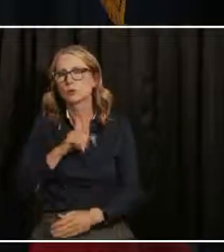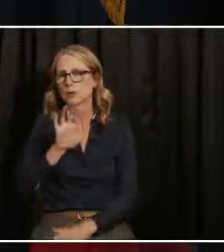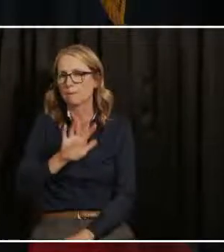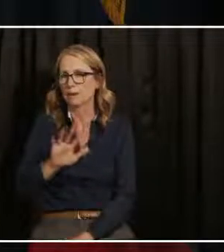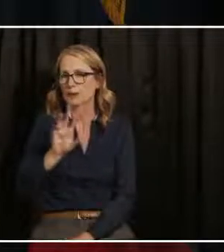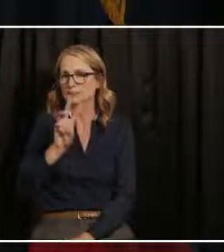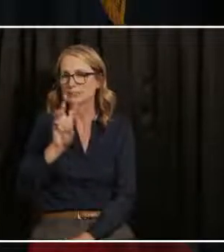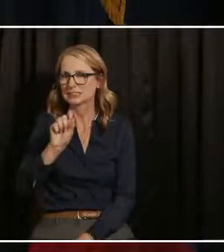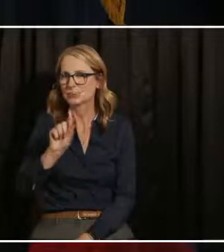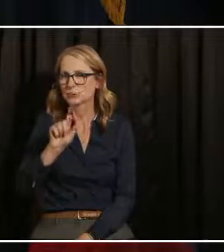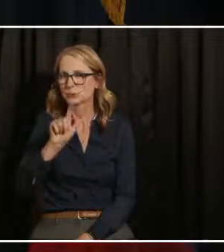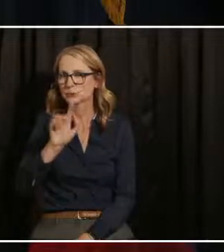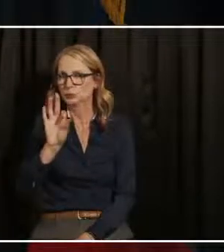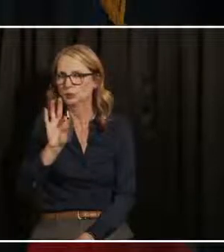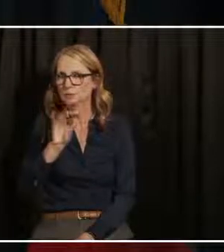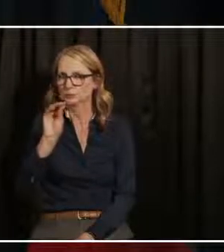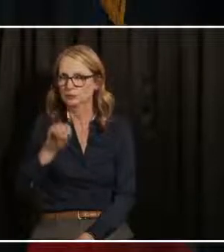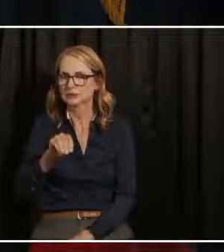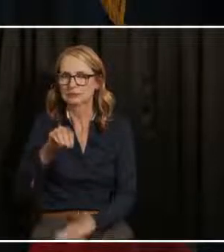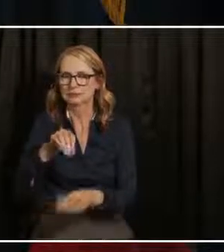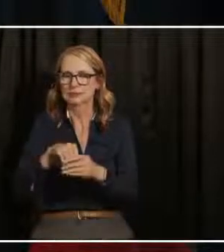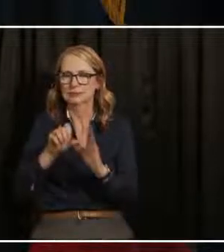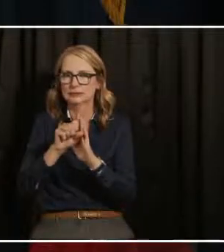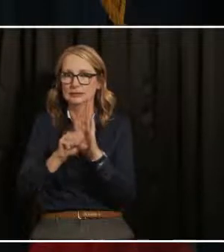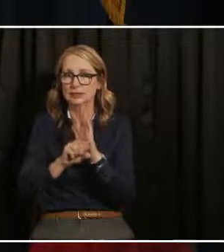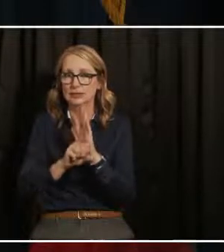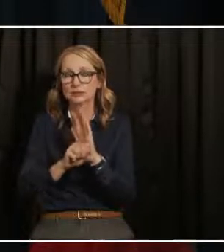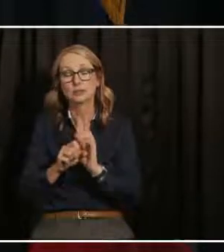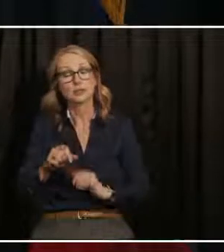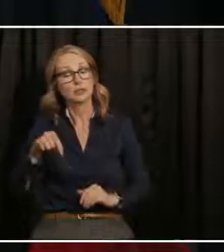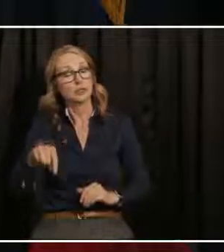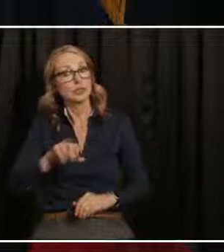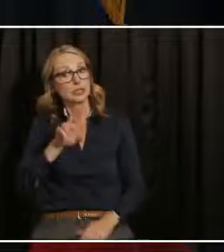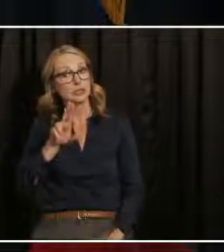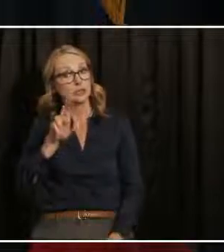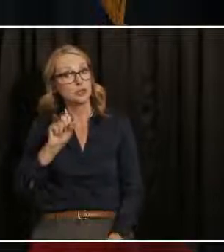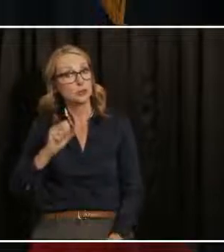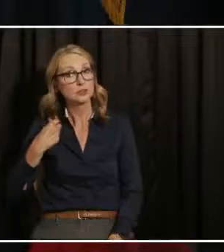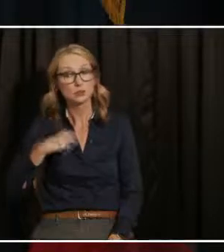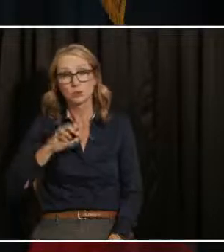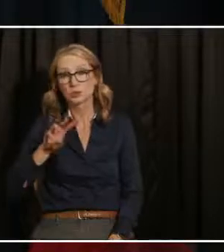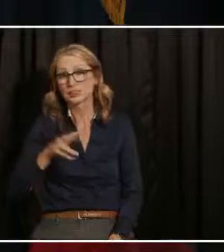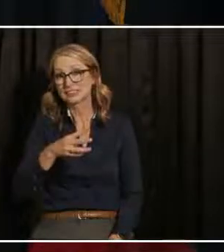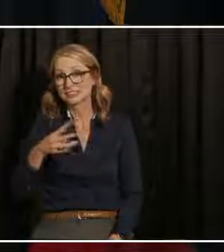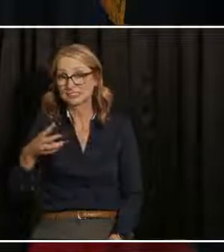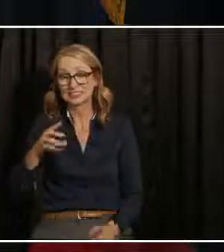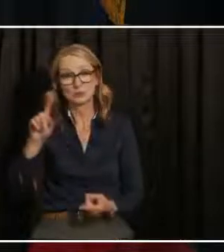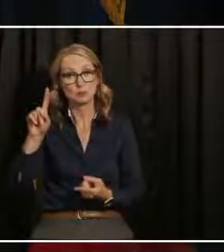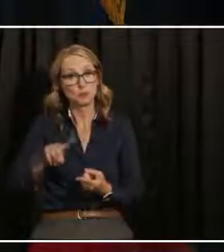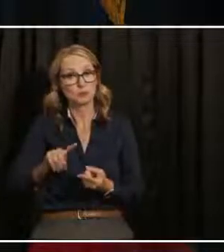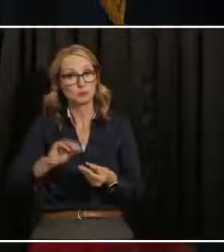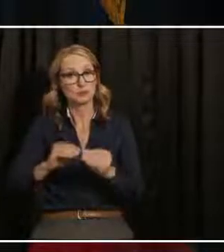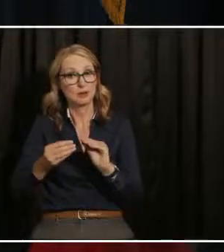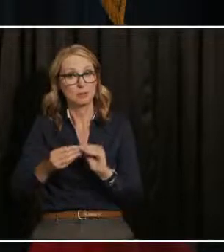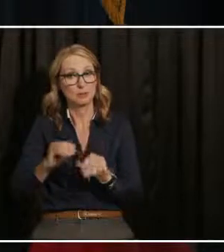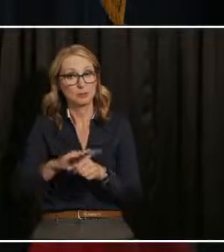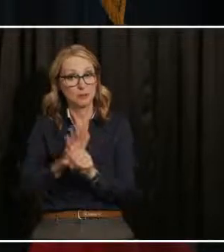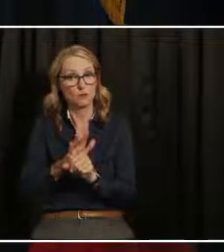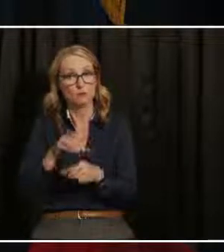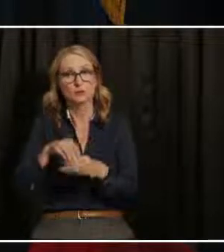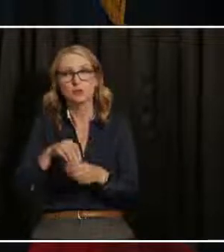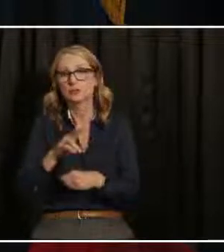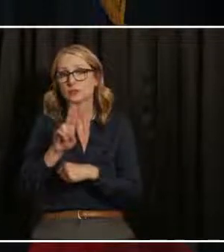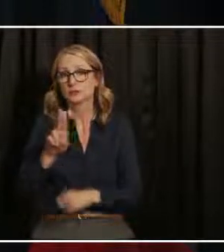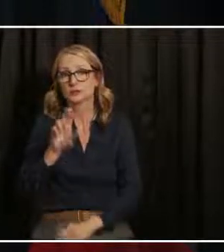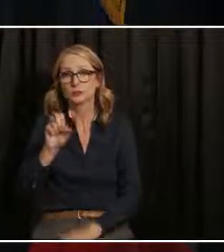We are the 6th lowest state in the country for per capita infection rate of COVID right now. We've been hovering. We've been